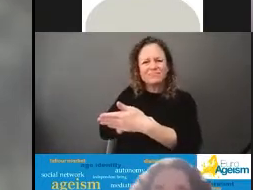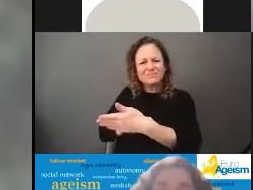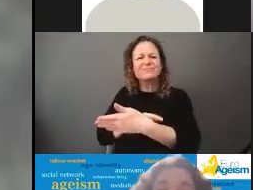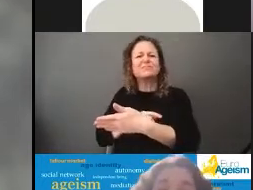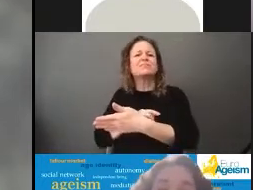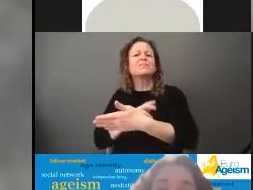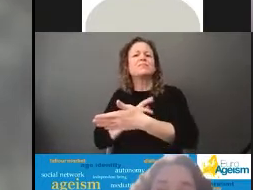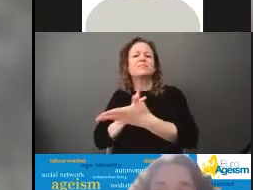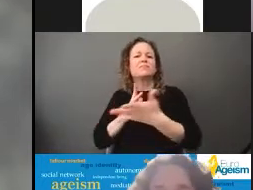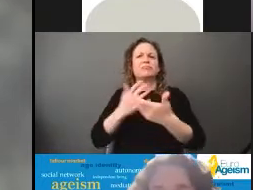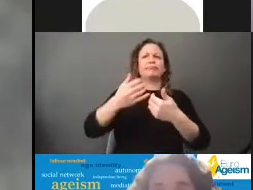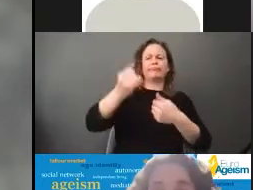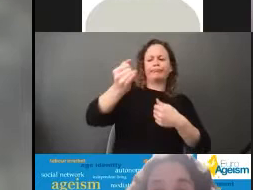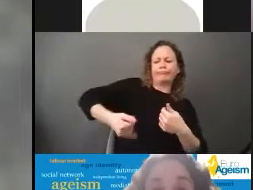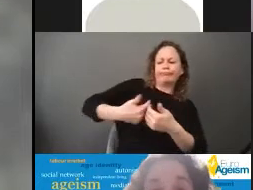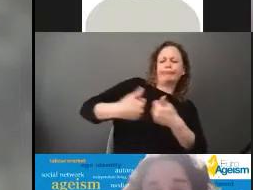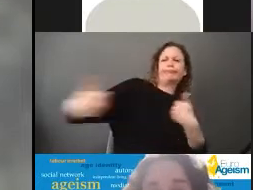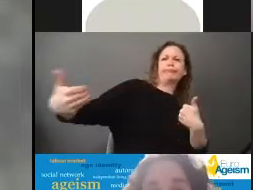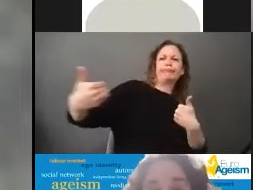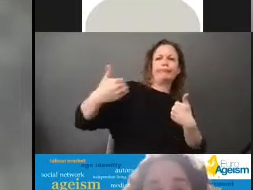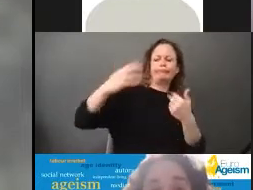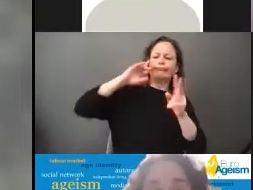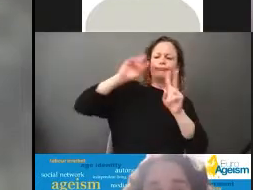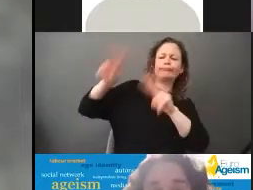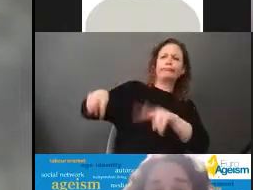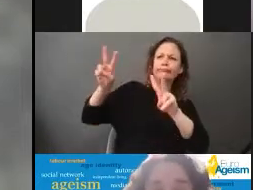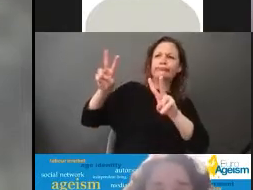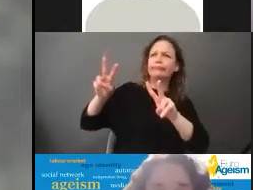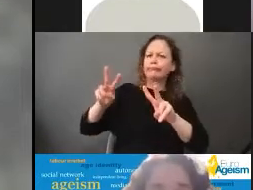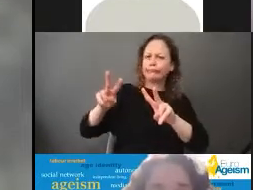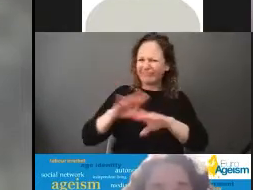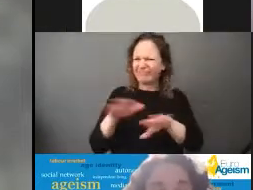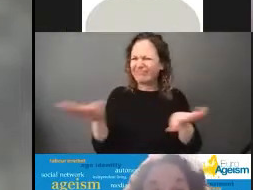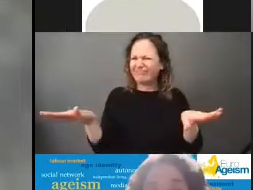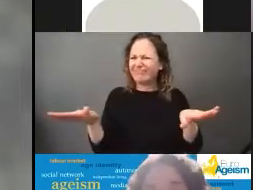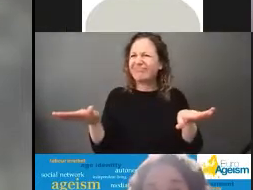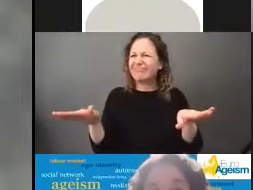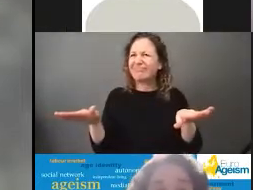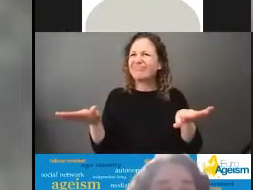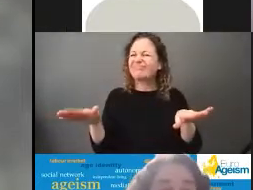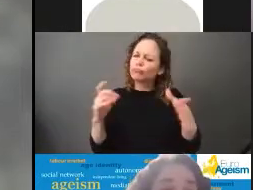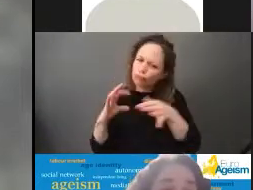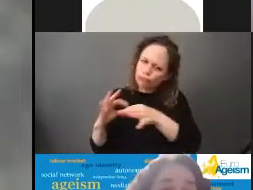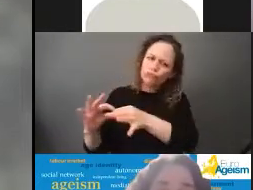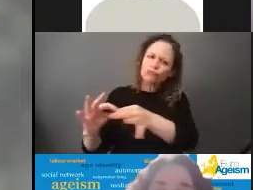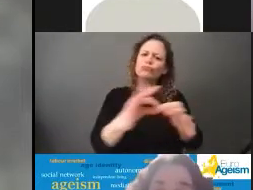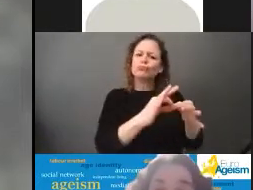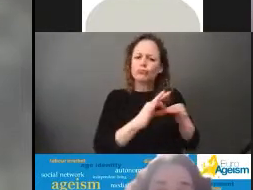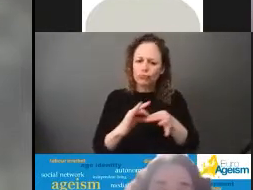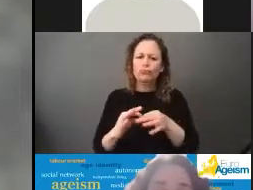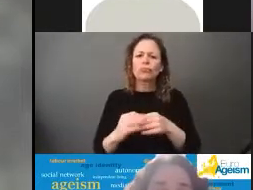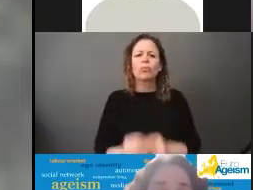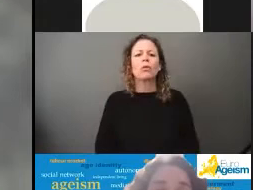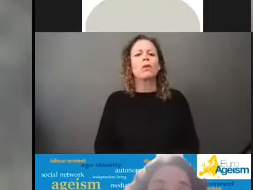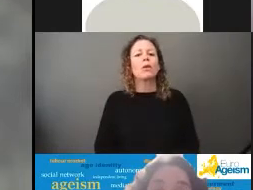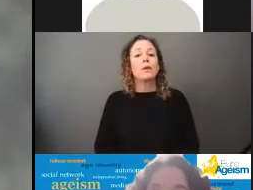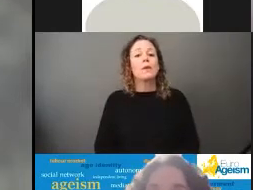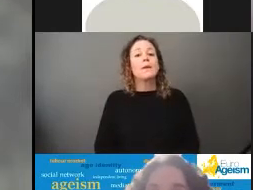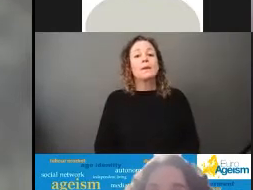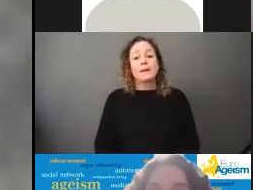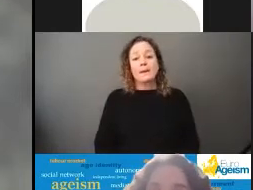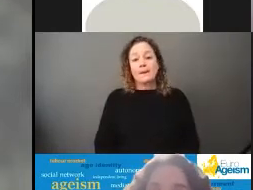split between populations simply based on age. I also would like to note that there are certainly multiple incidents